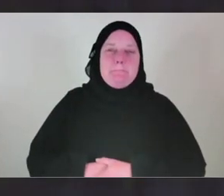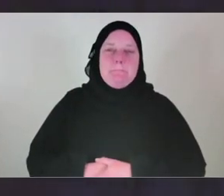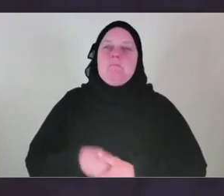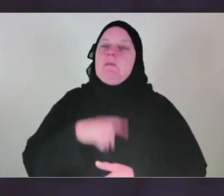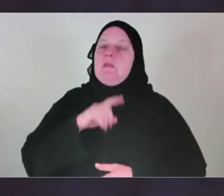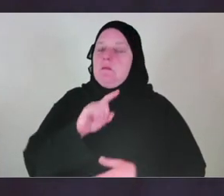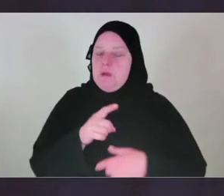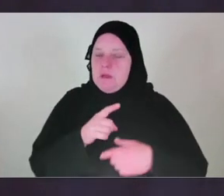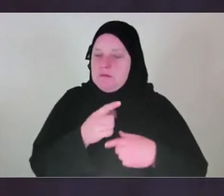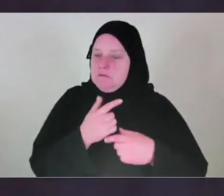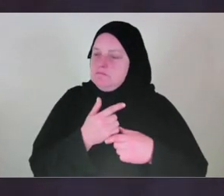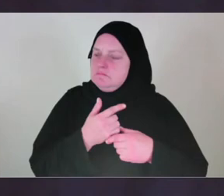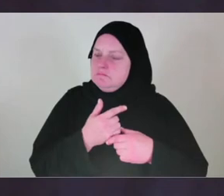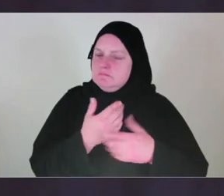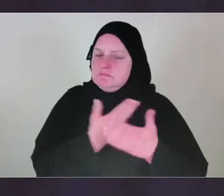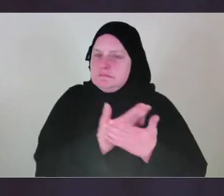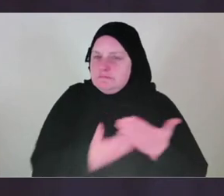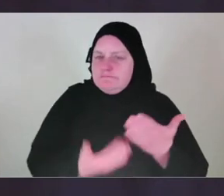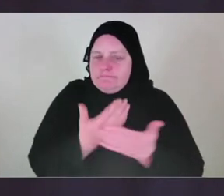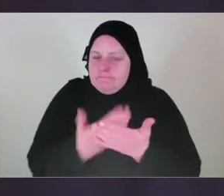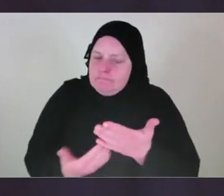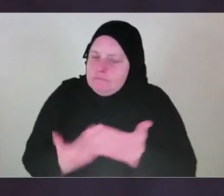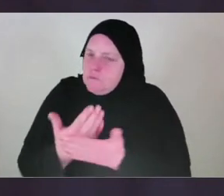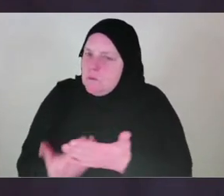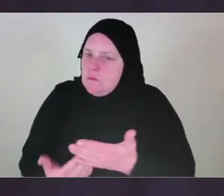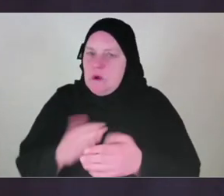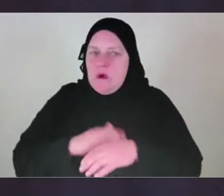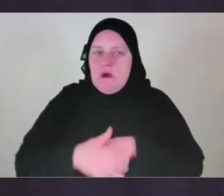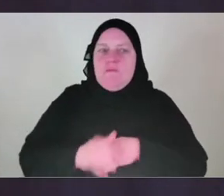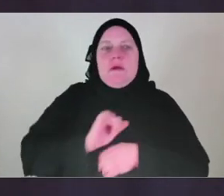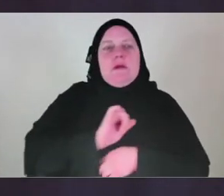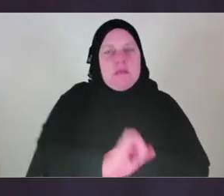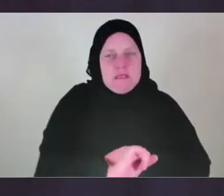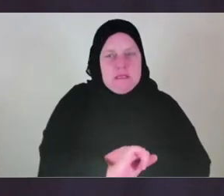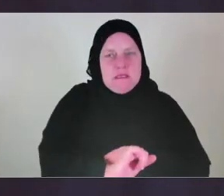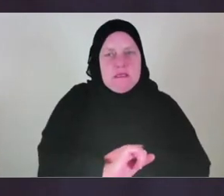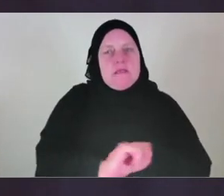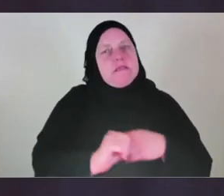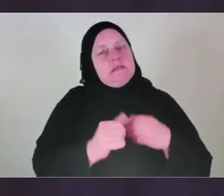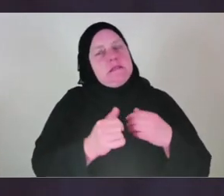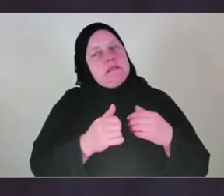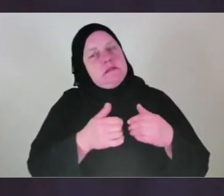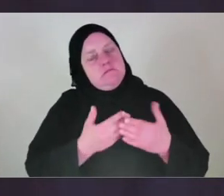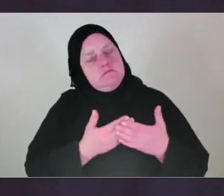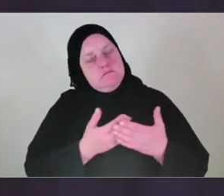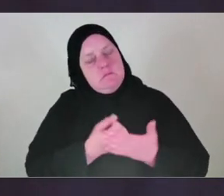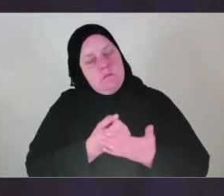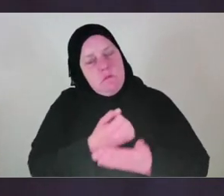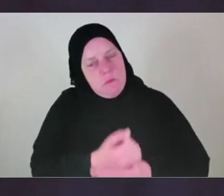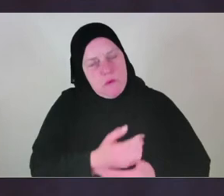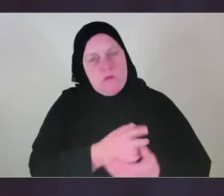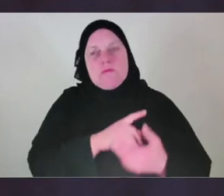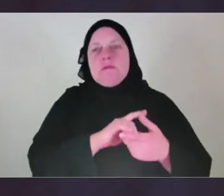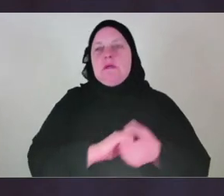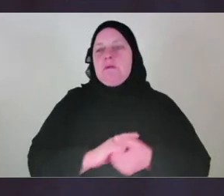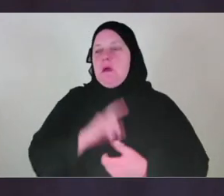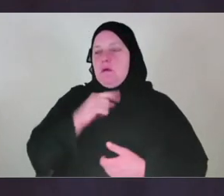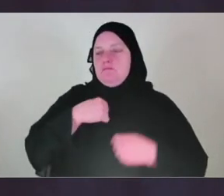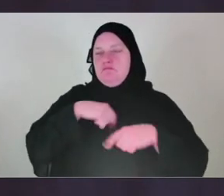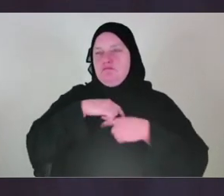his birth, but generally we go with the 10th of Rajab, and that's when we celebrated